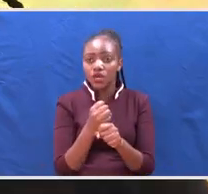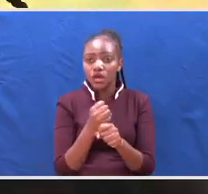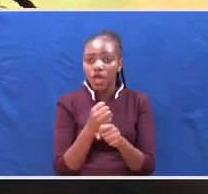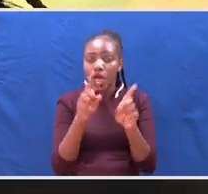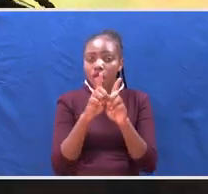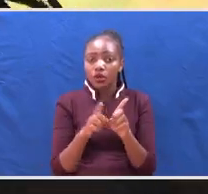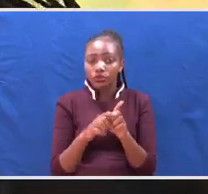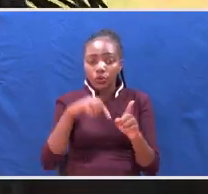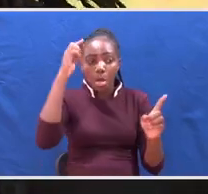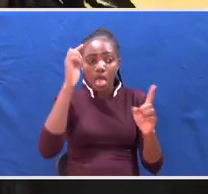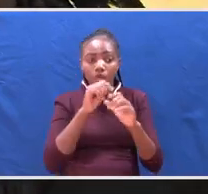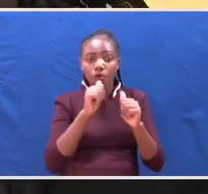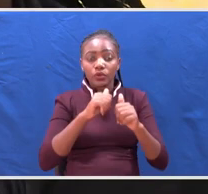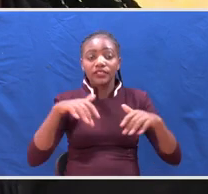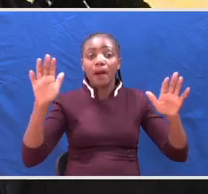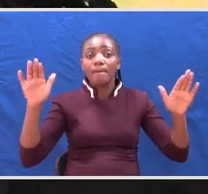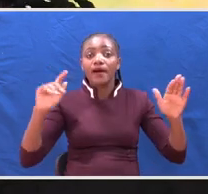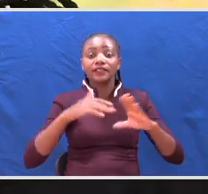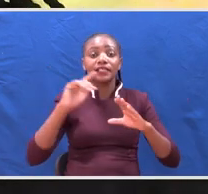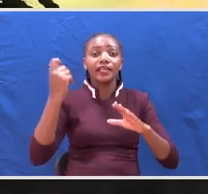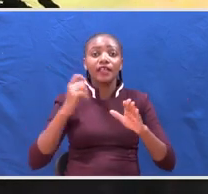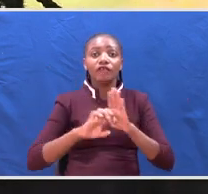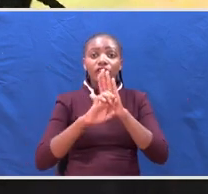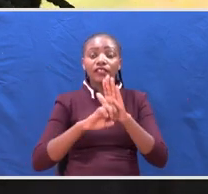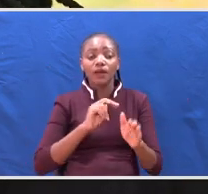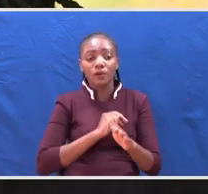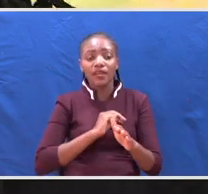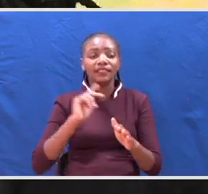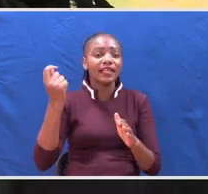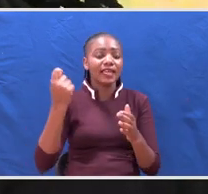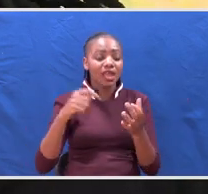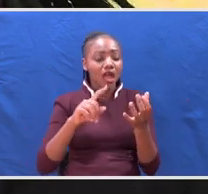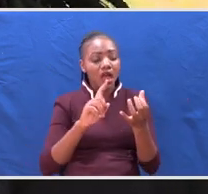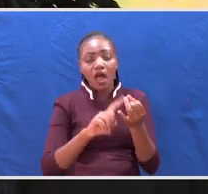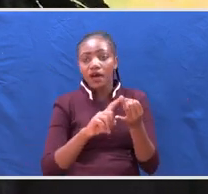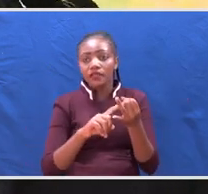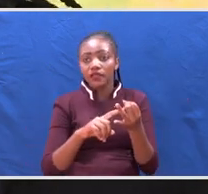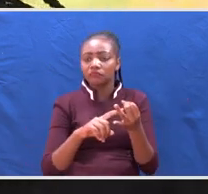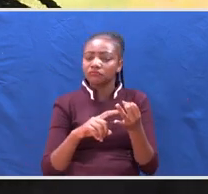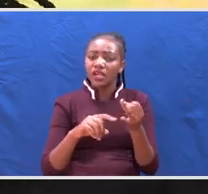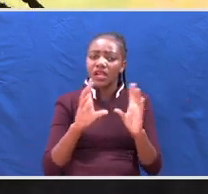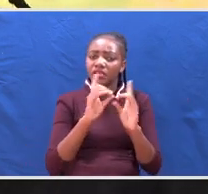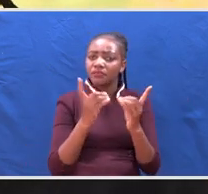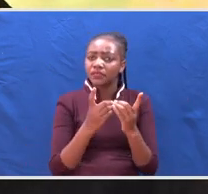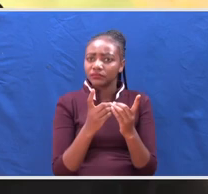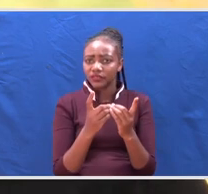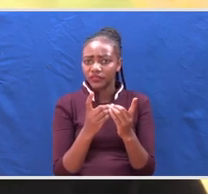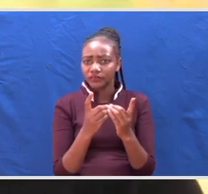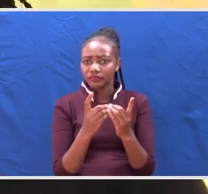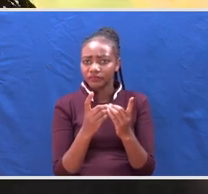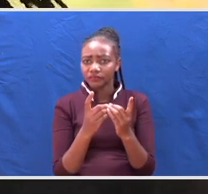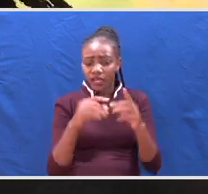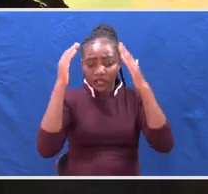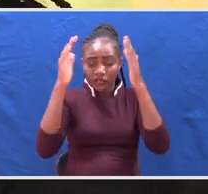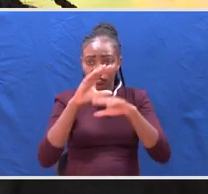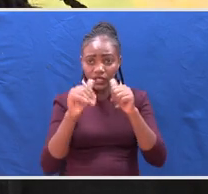that target birds in Kenya, like, for example, Nature Kenya. We also have the Peregrine Fund that